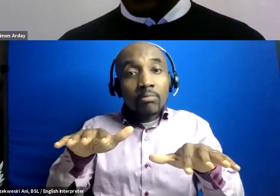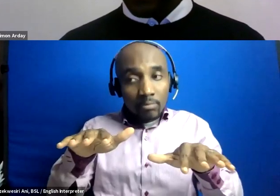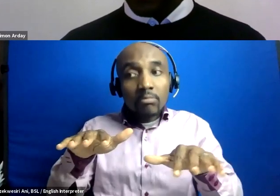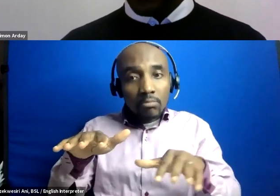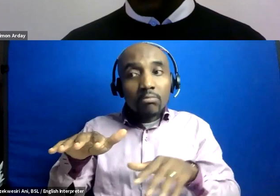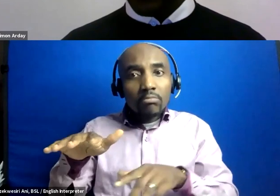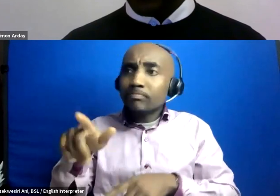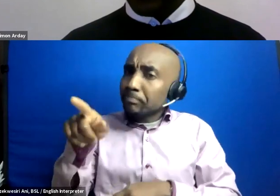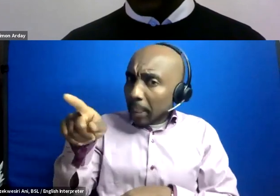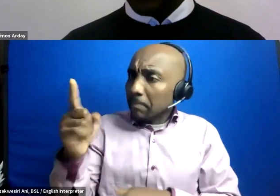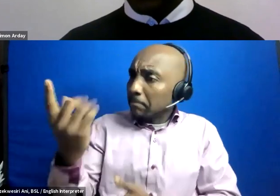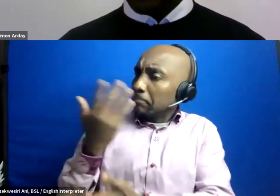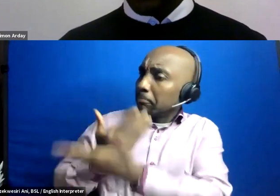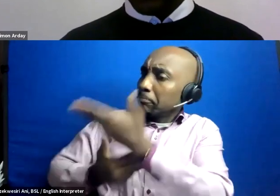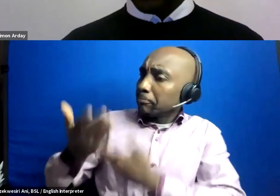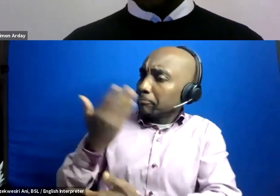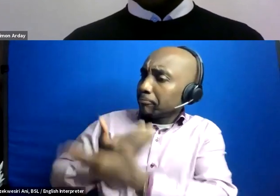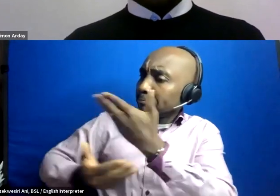he was explaining to me